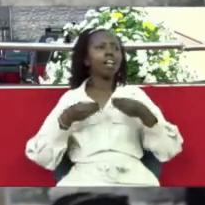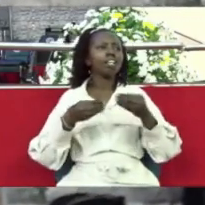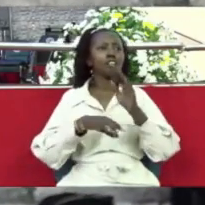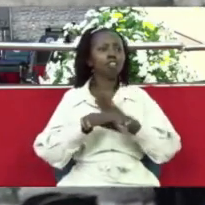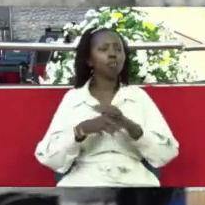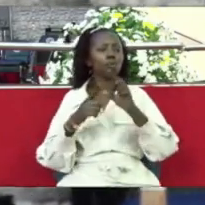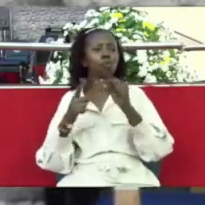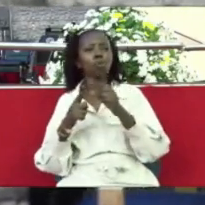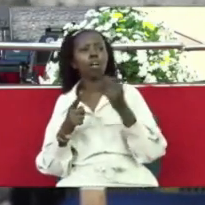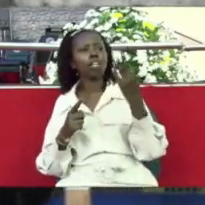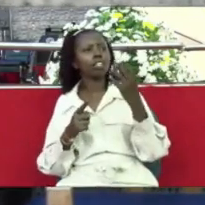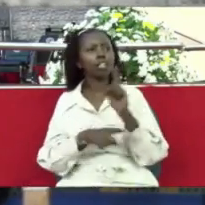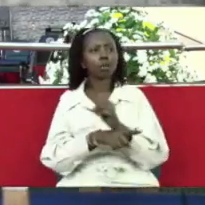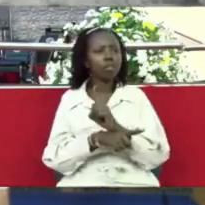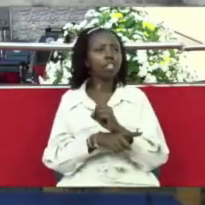person hasn't changed.